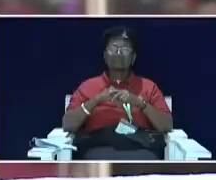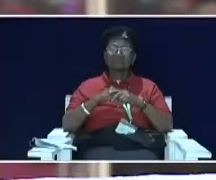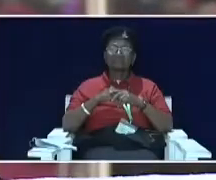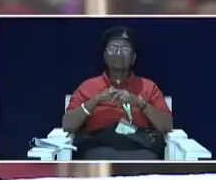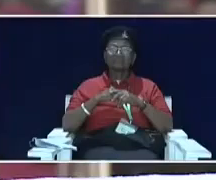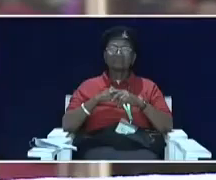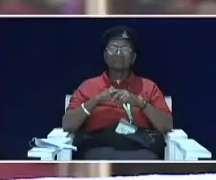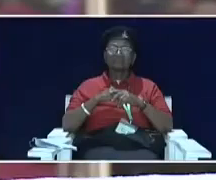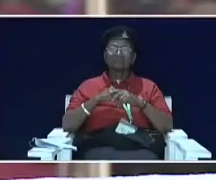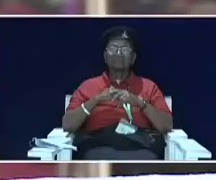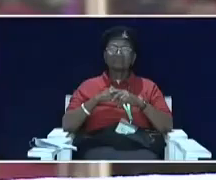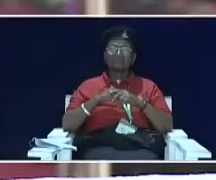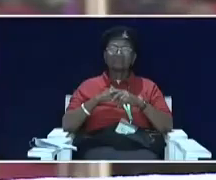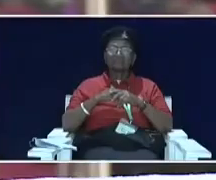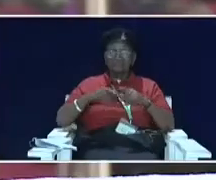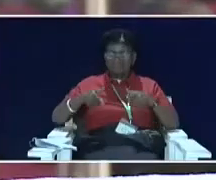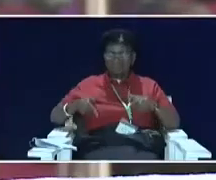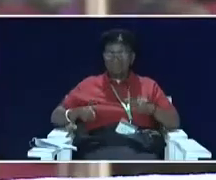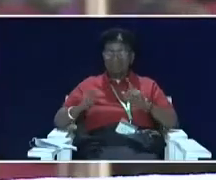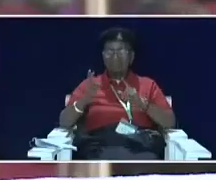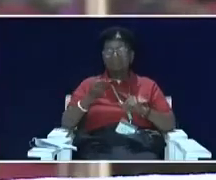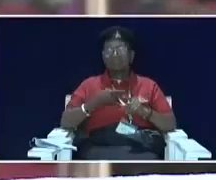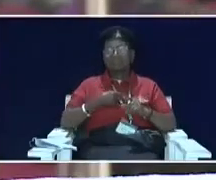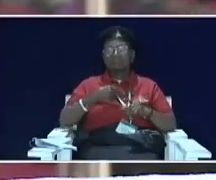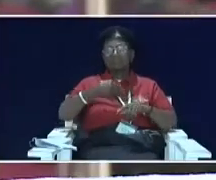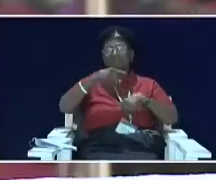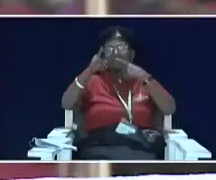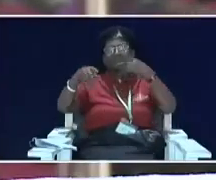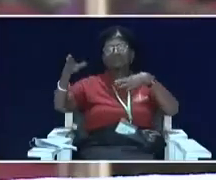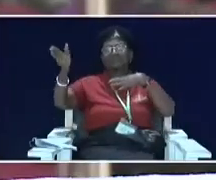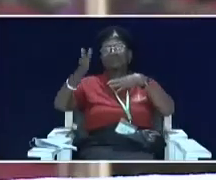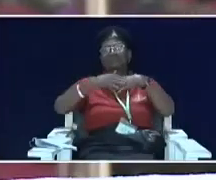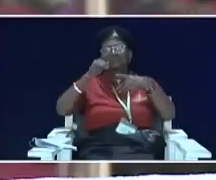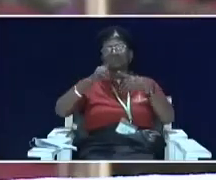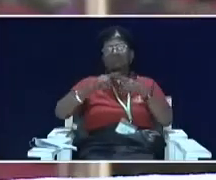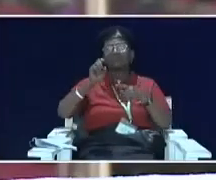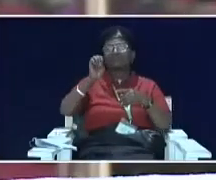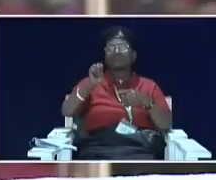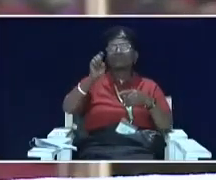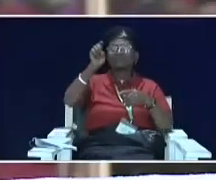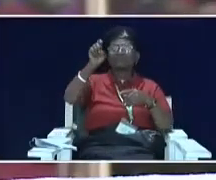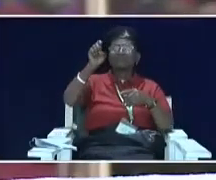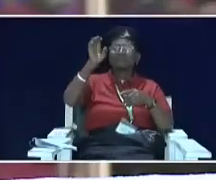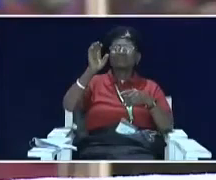But now let's go back to Exodus chapter 3.